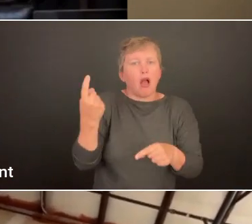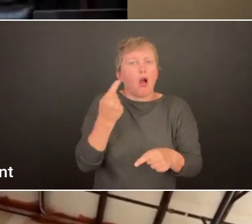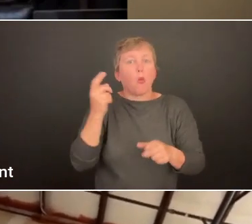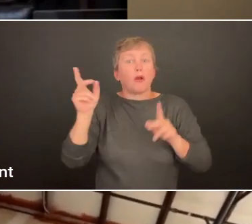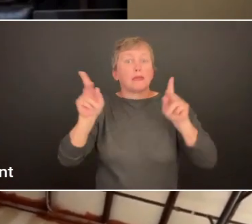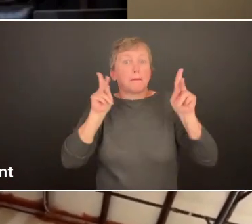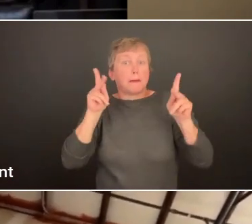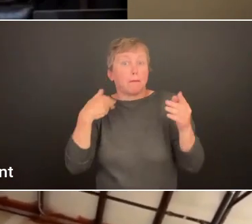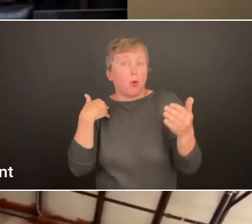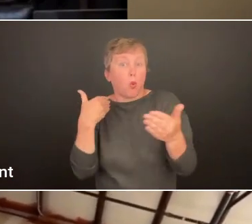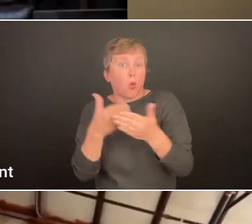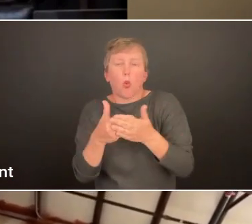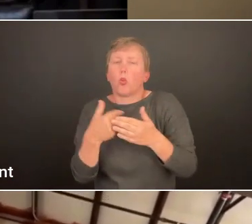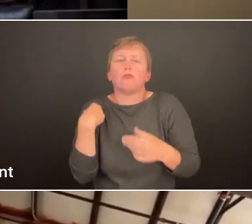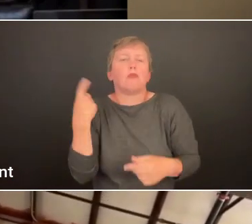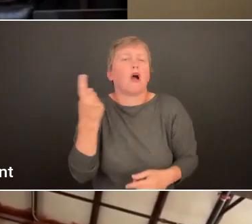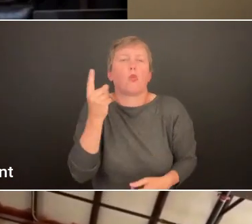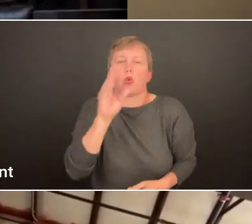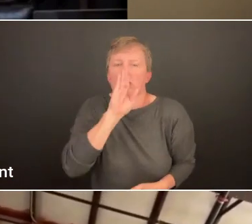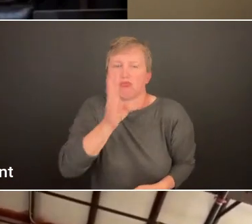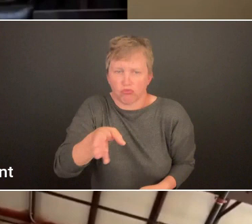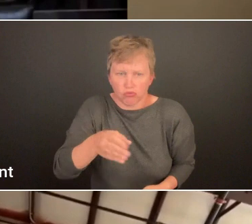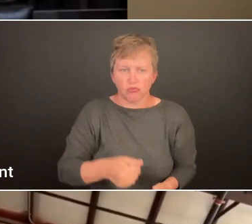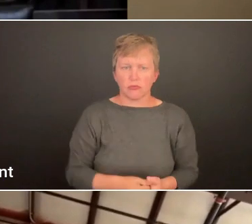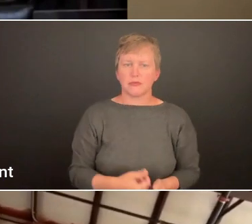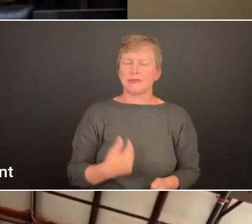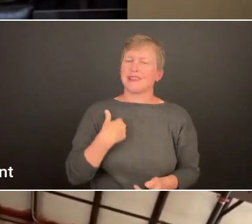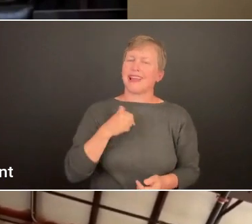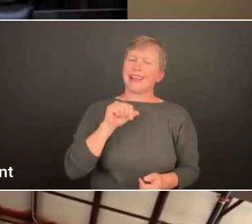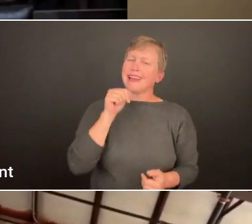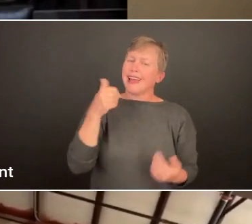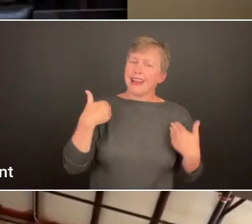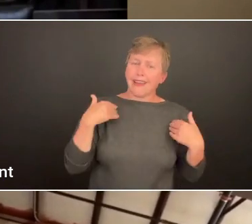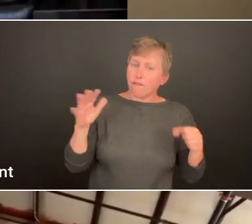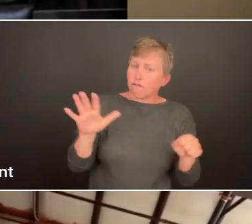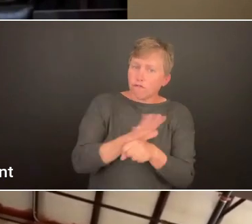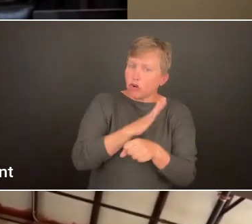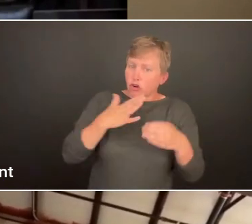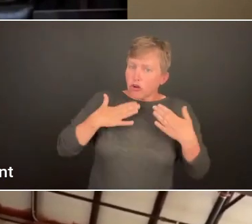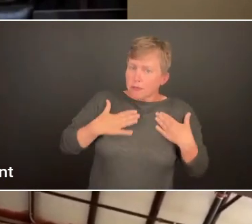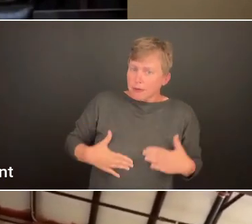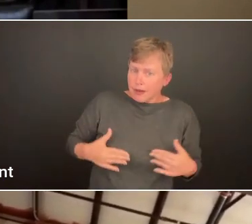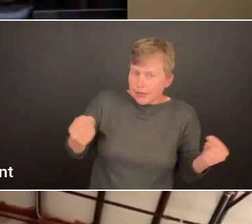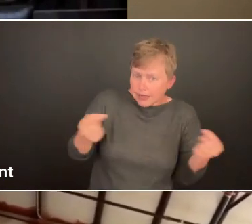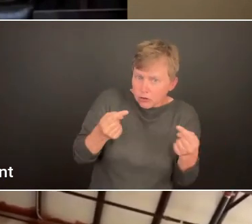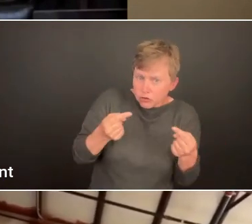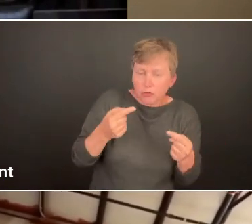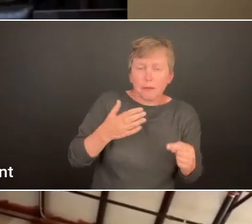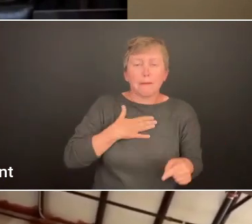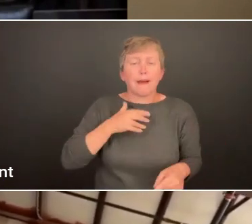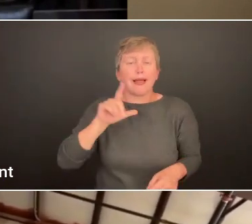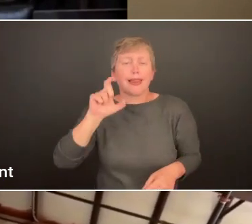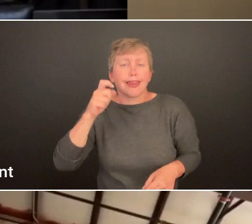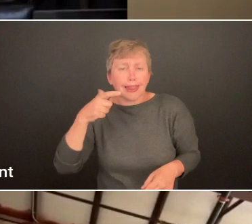So I'm always upfront with individuals that I'm that close with. I will